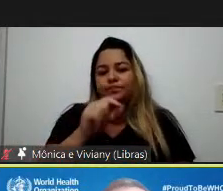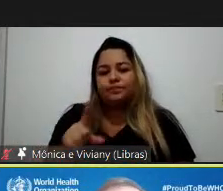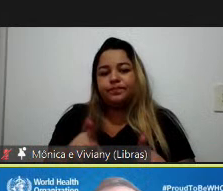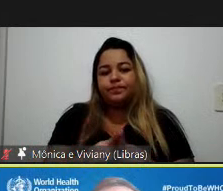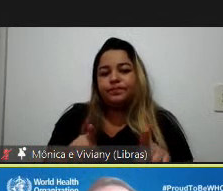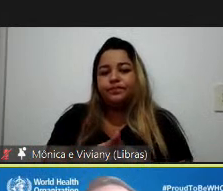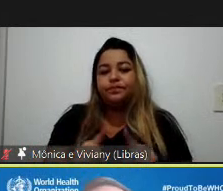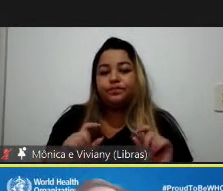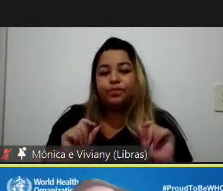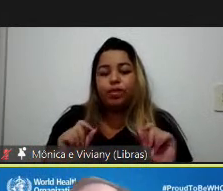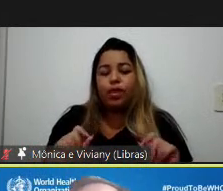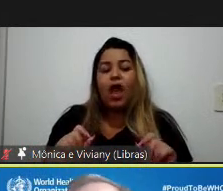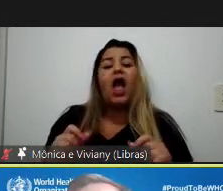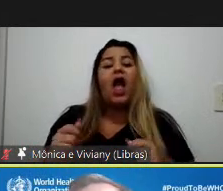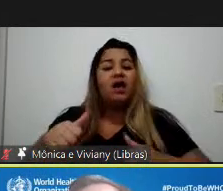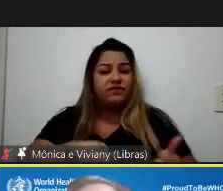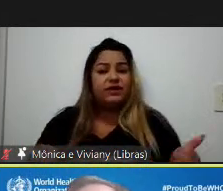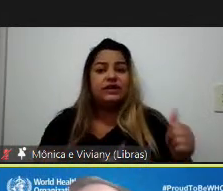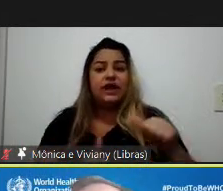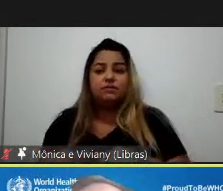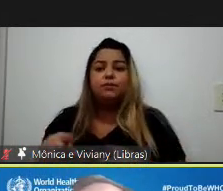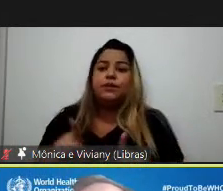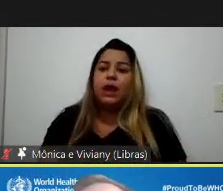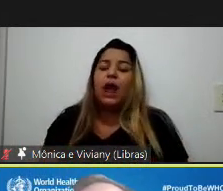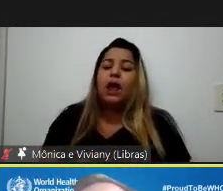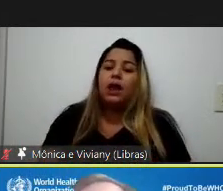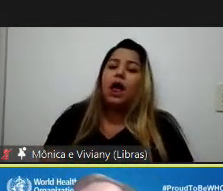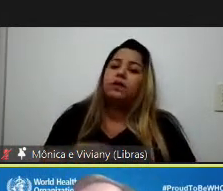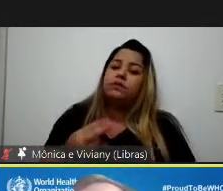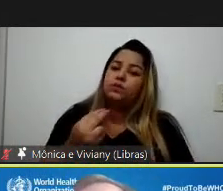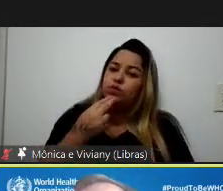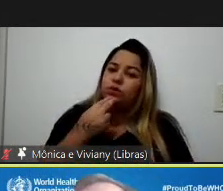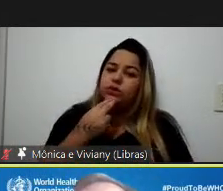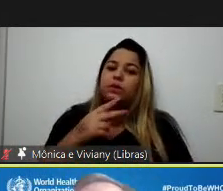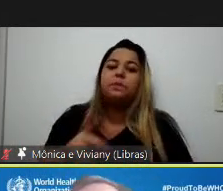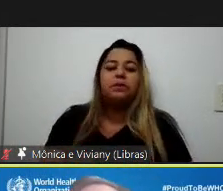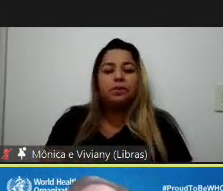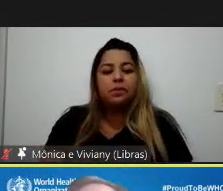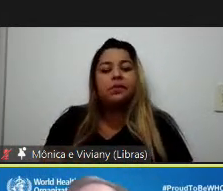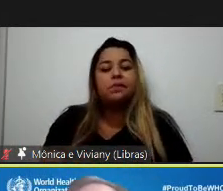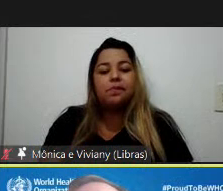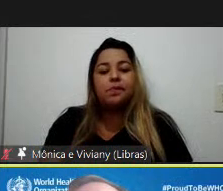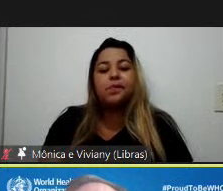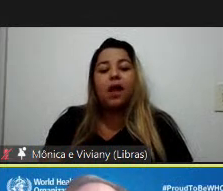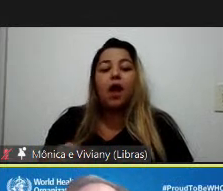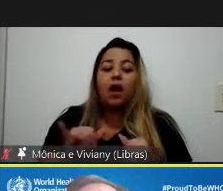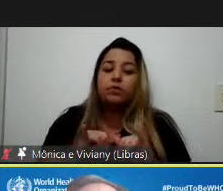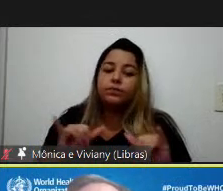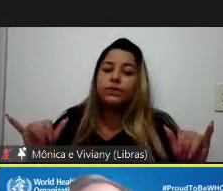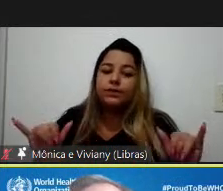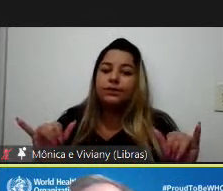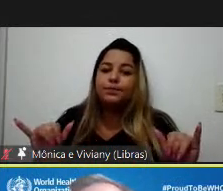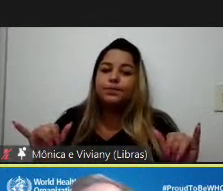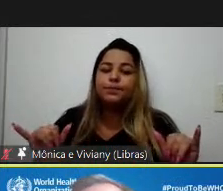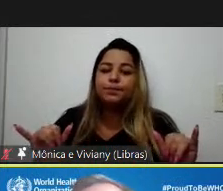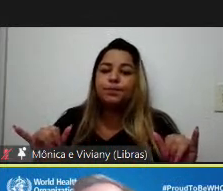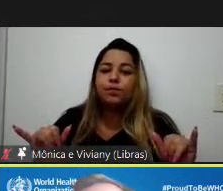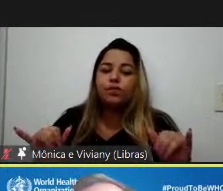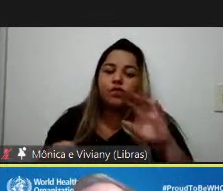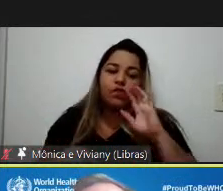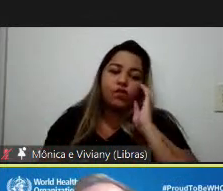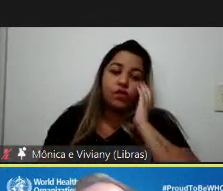of nutrition in health information. So health records needs to include nutrition